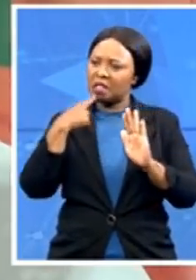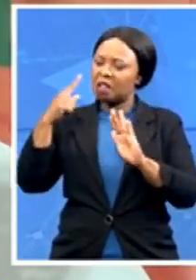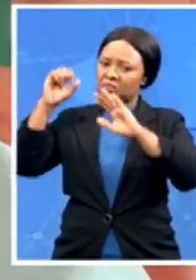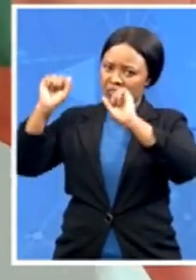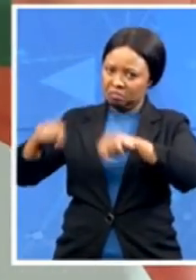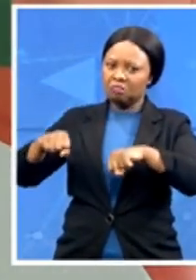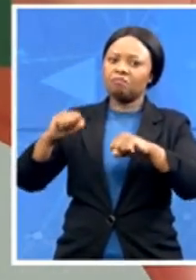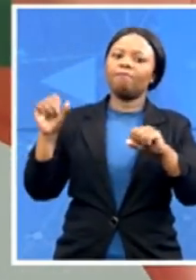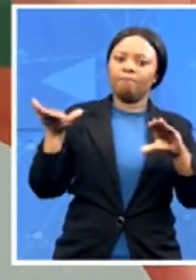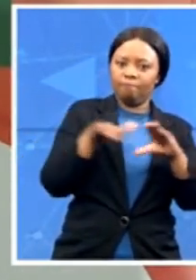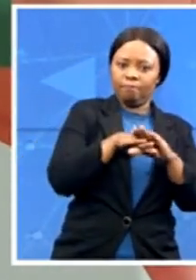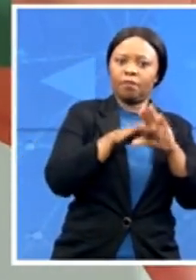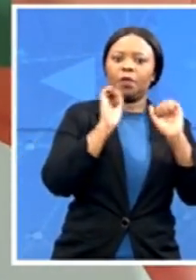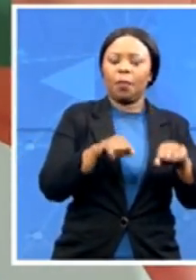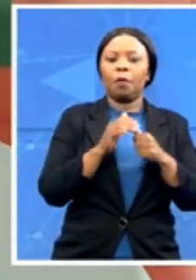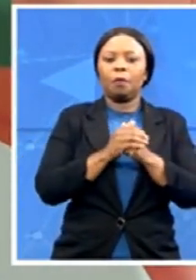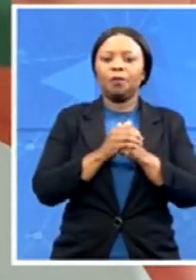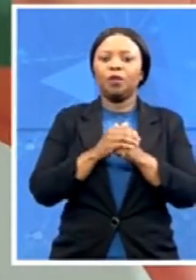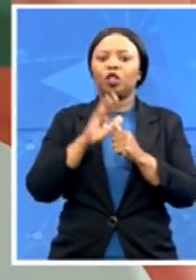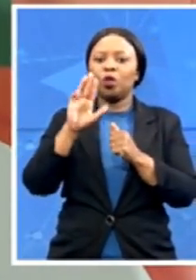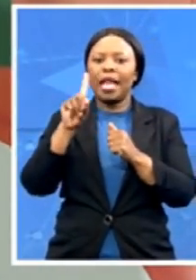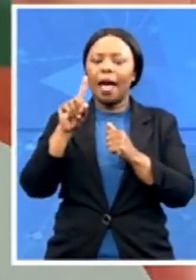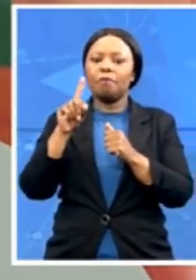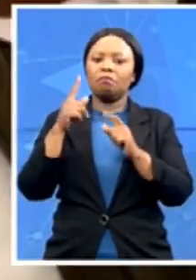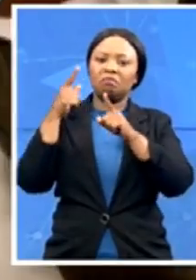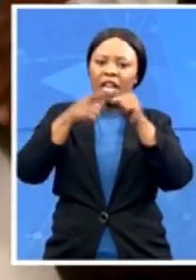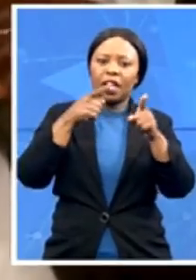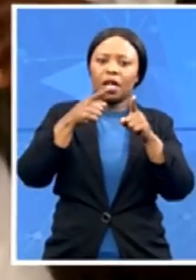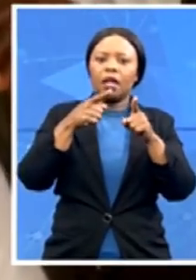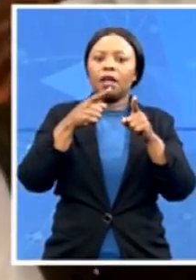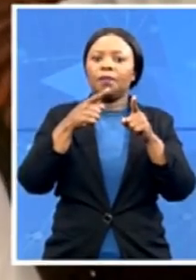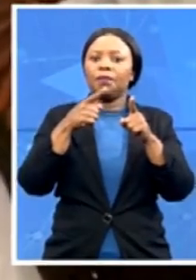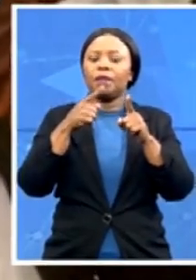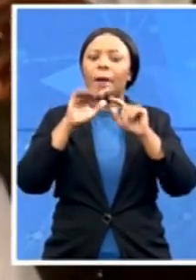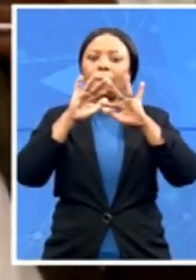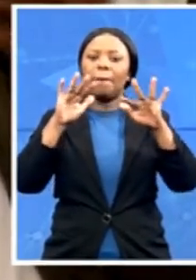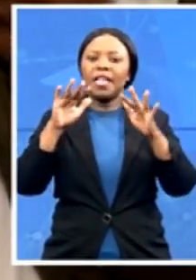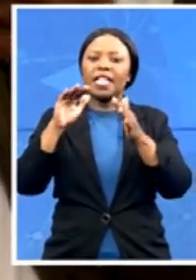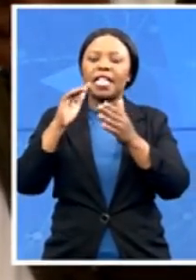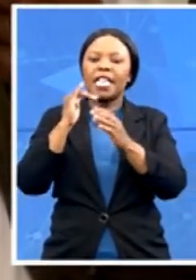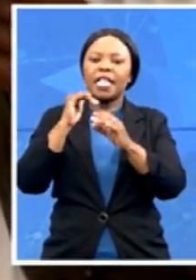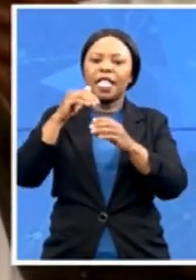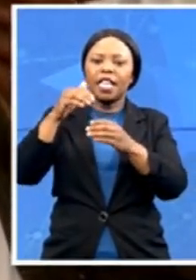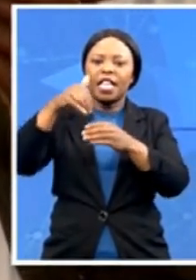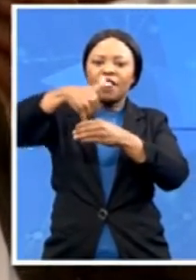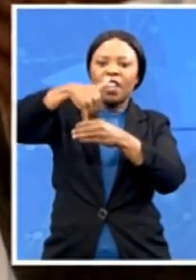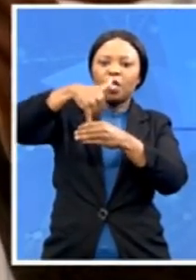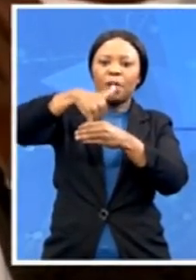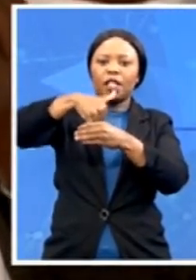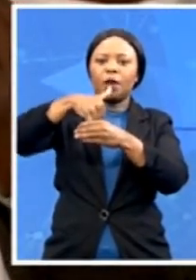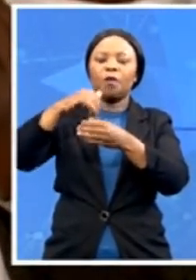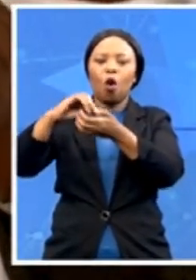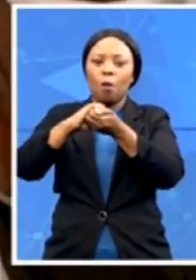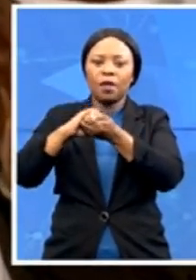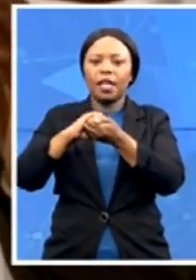corruption in the Public Investment Corporation, the DBSA, the Department of Education,